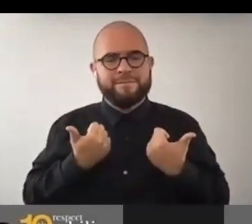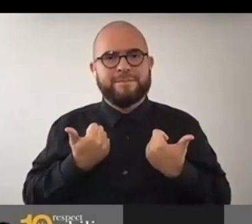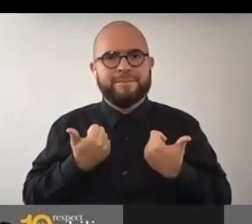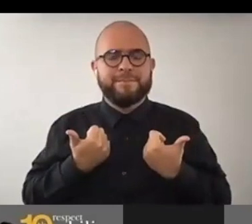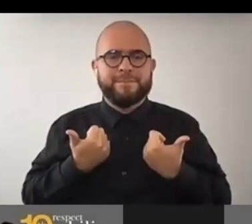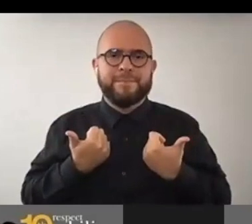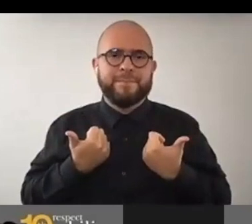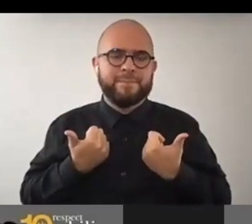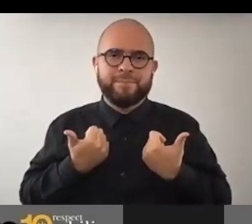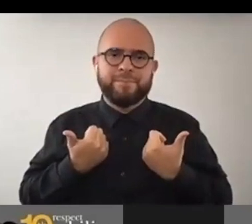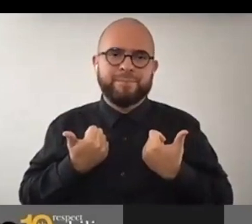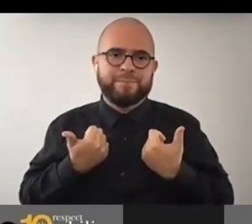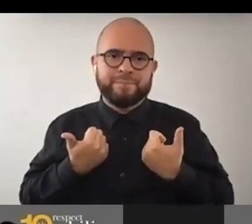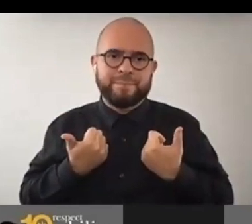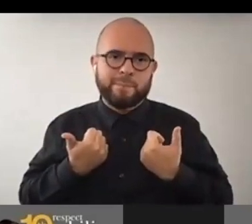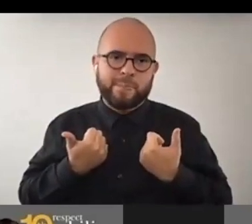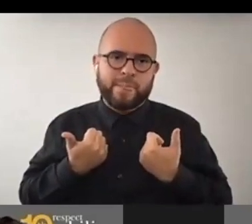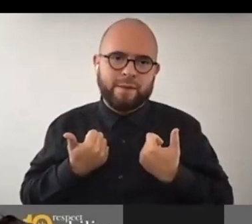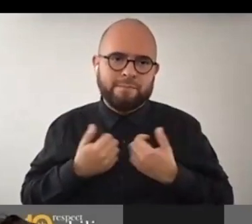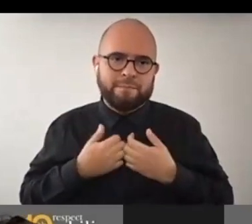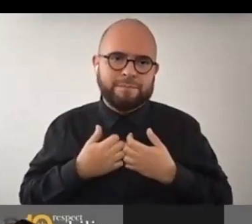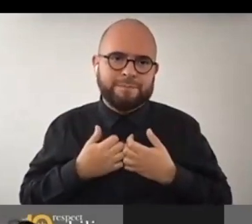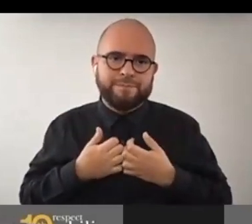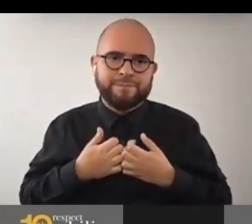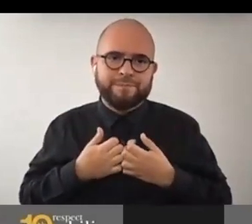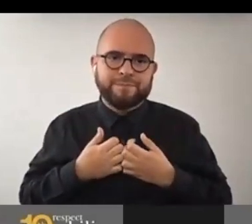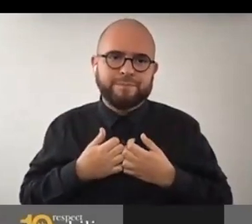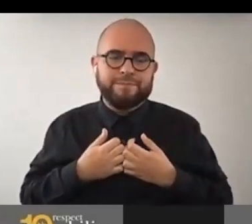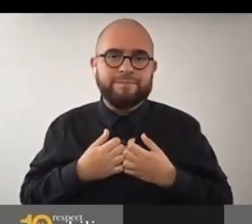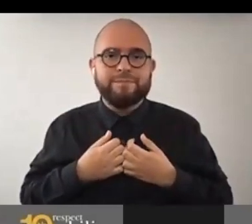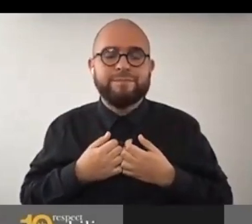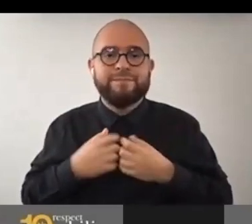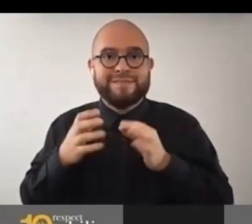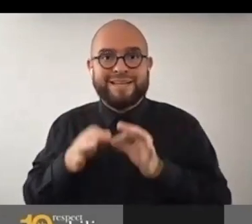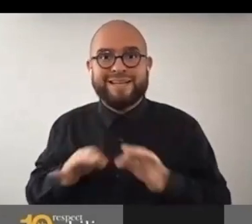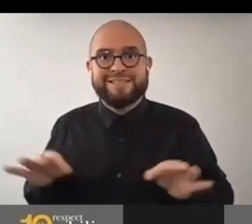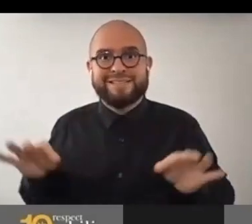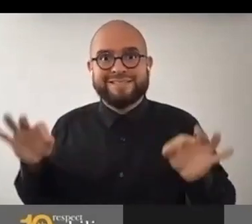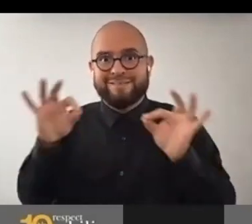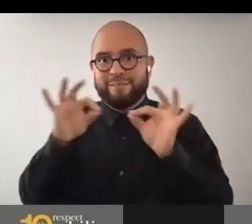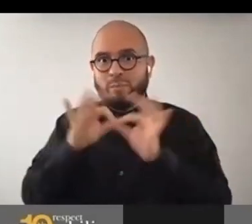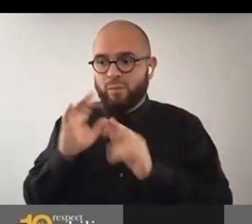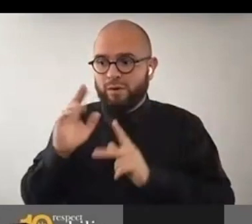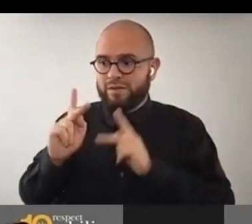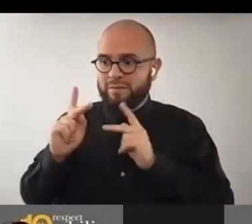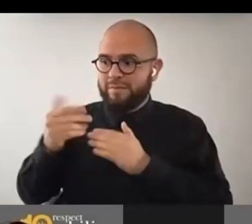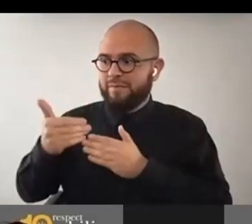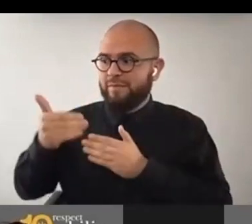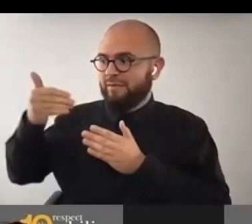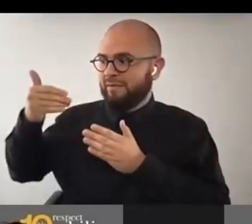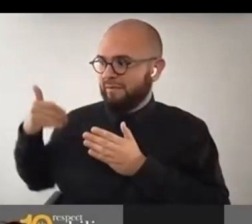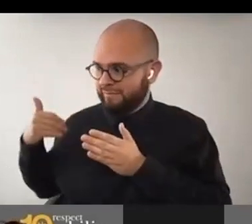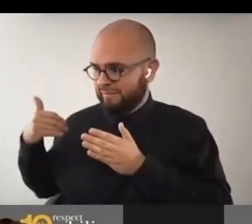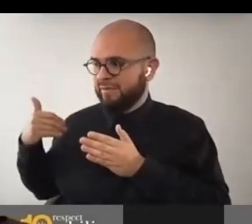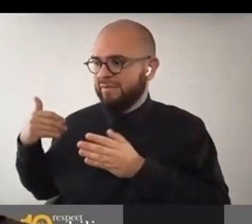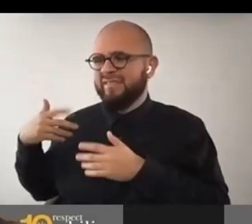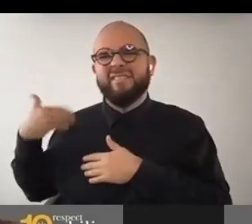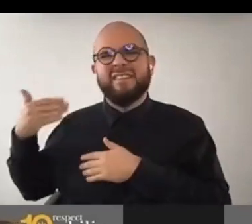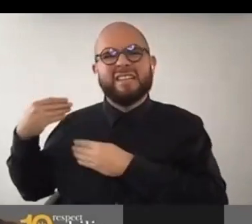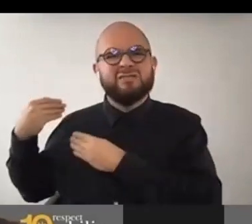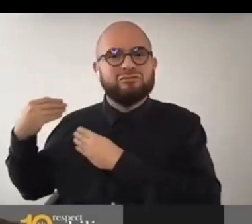important to kind of get our next generation on board as well. So, and there's too many